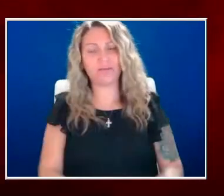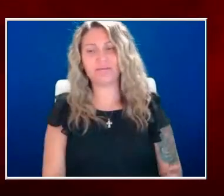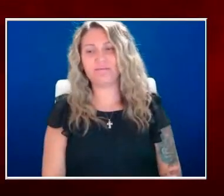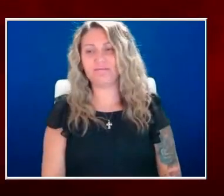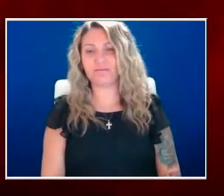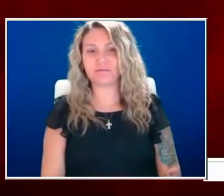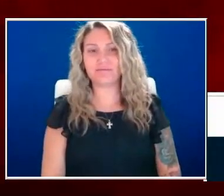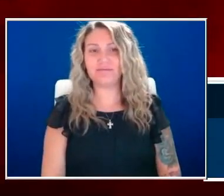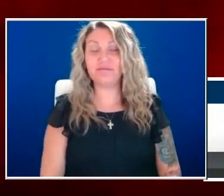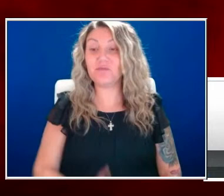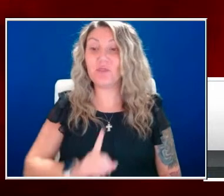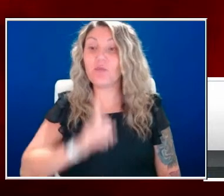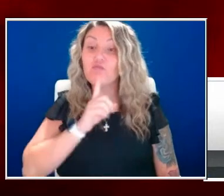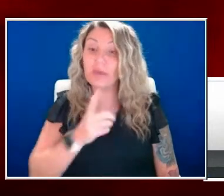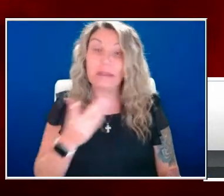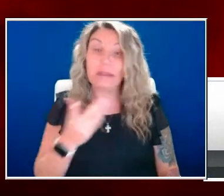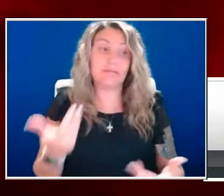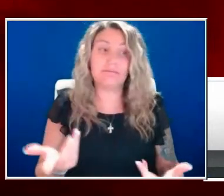Basically just,